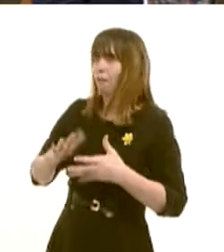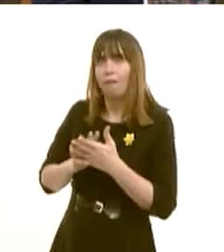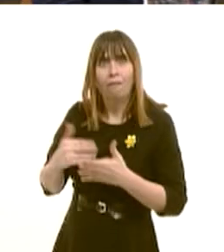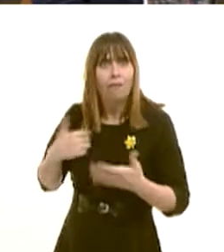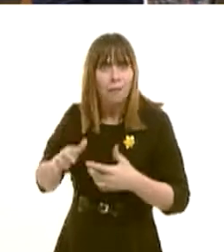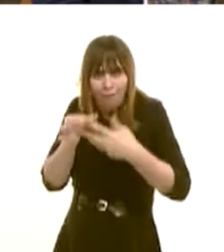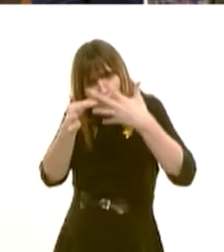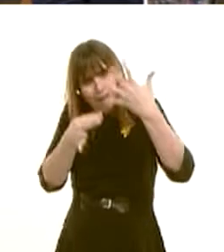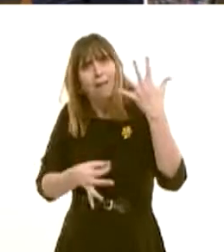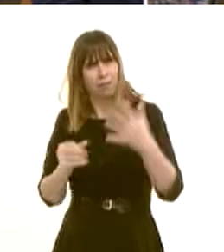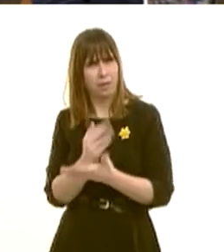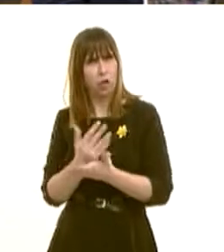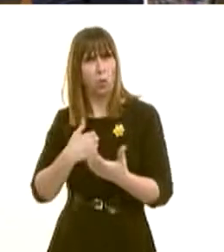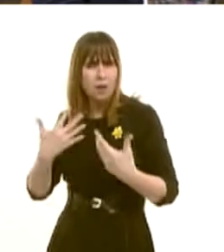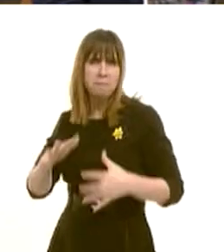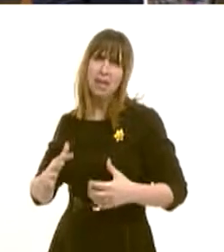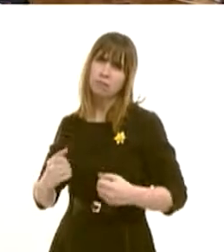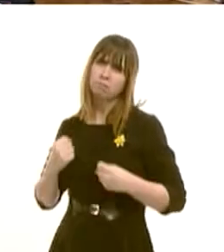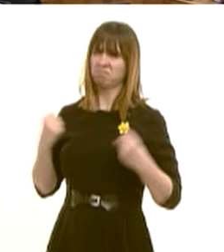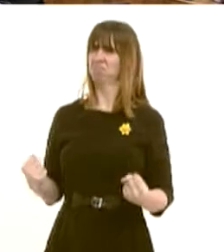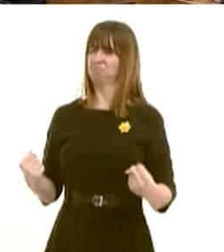we have made sure that we very much stood up for Wales' interests.